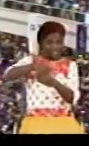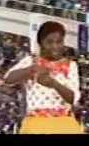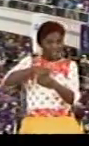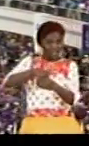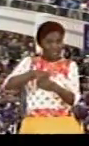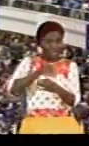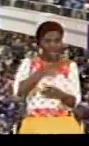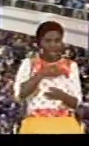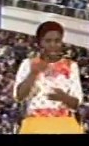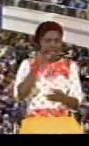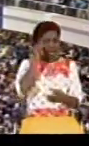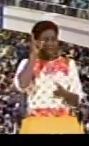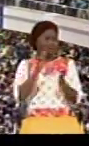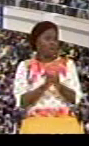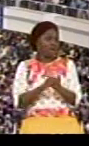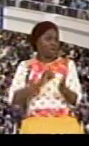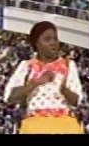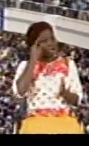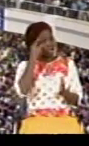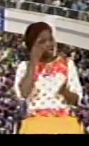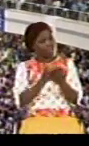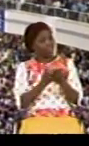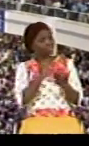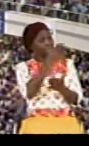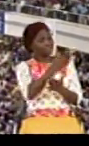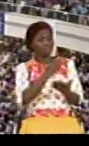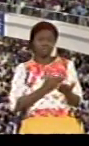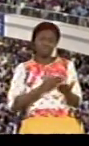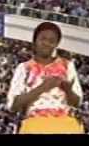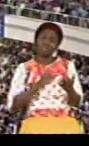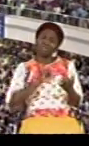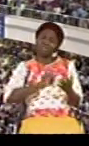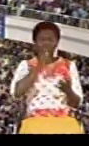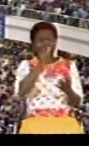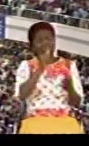was there, I am sorry. You will not be sorry again.